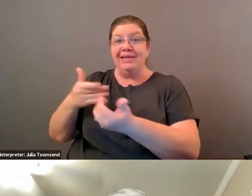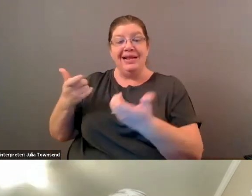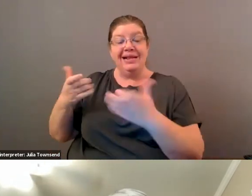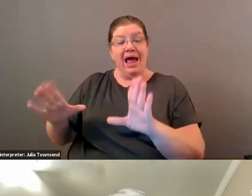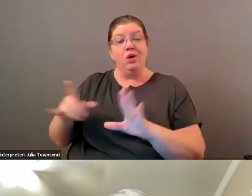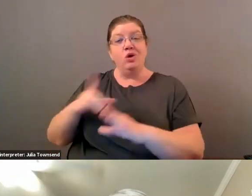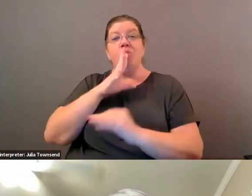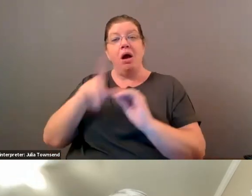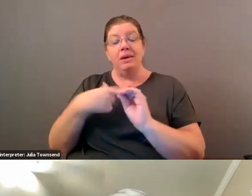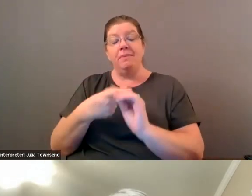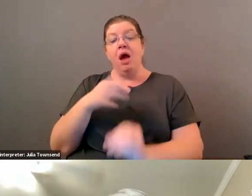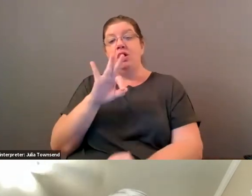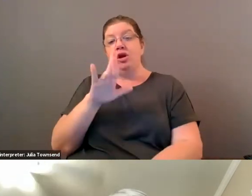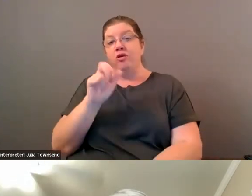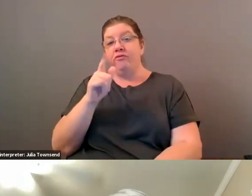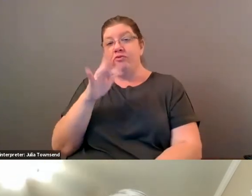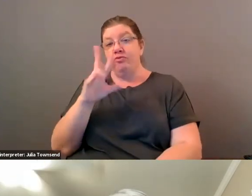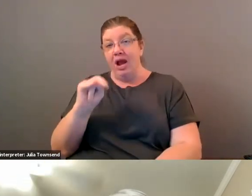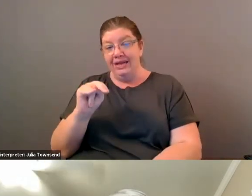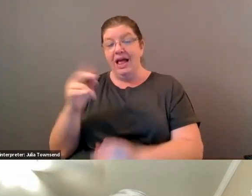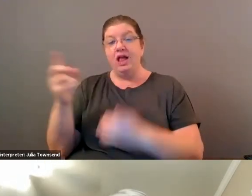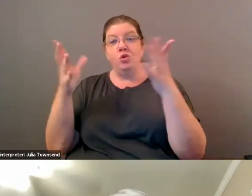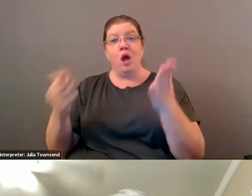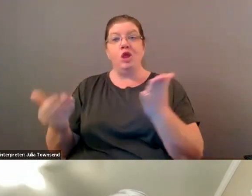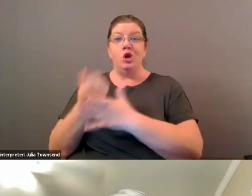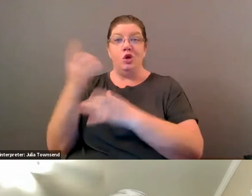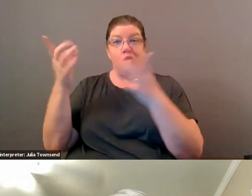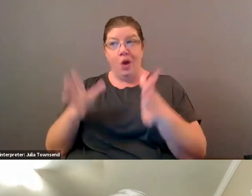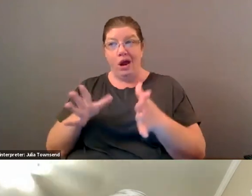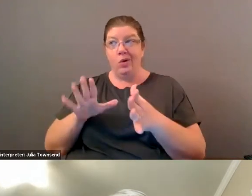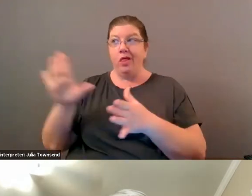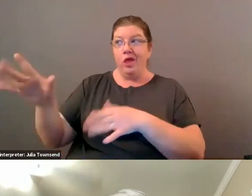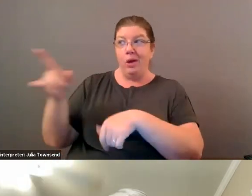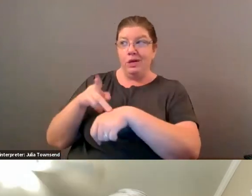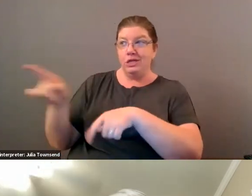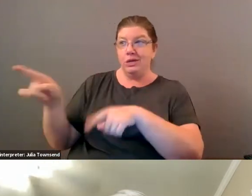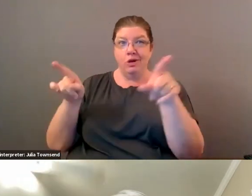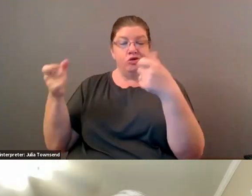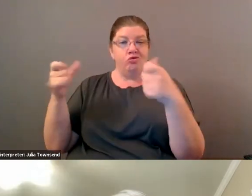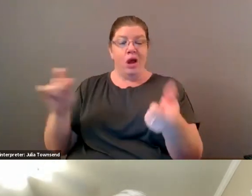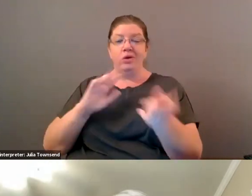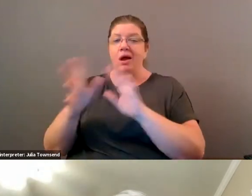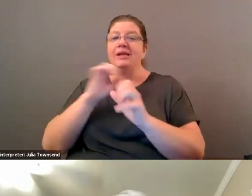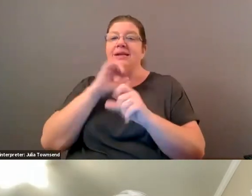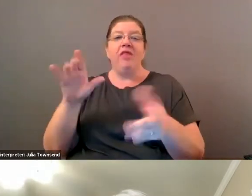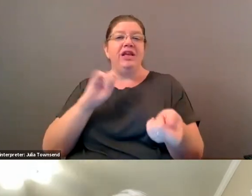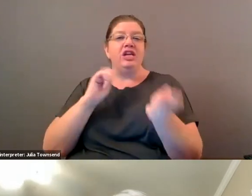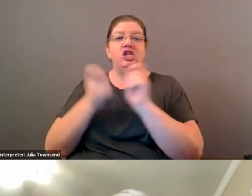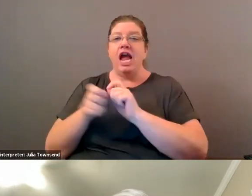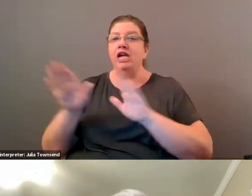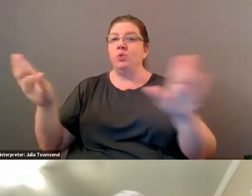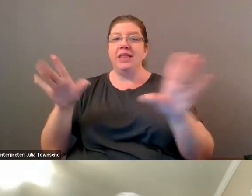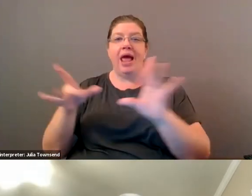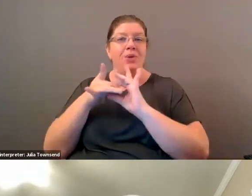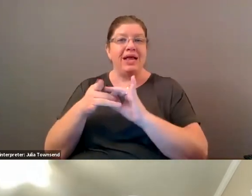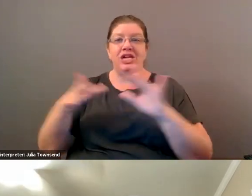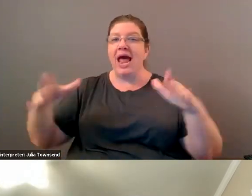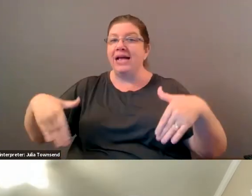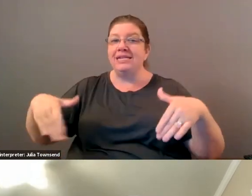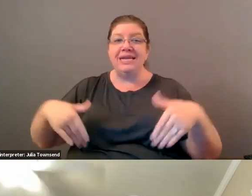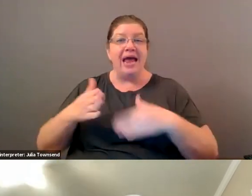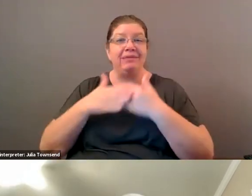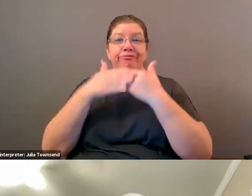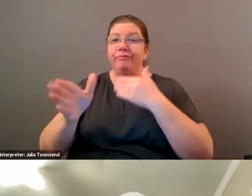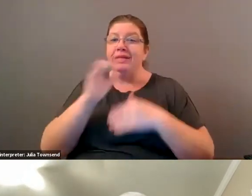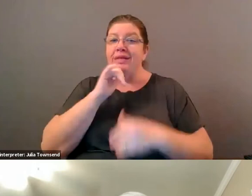to Franklin and our director, our new director, and their principal trying to talk. Nothing is going to change with that relationship. It hasn't yet, and it's not going